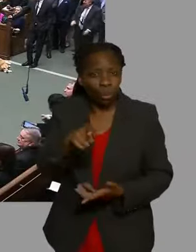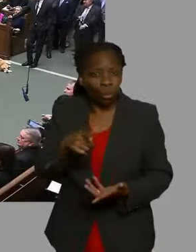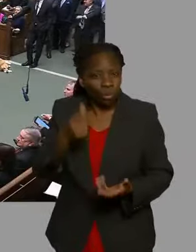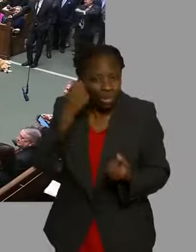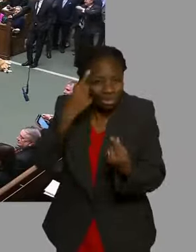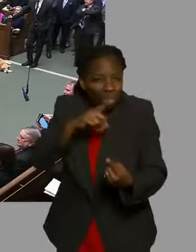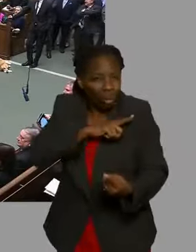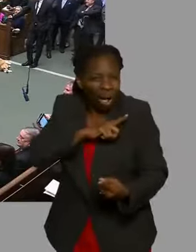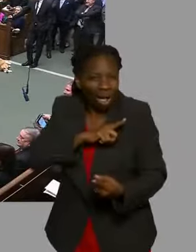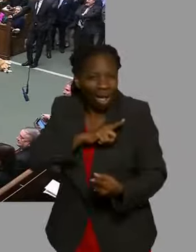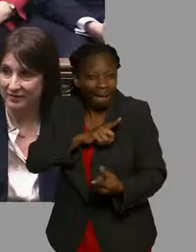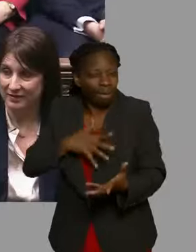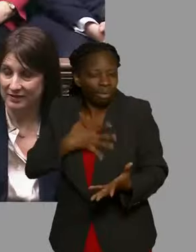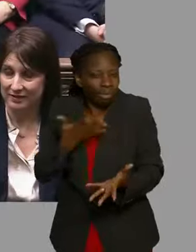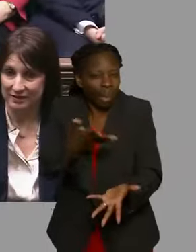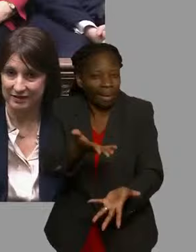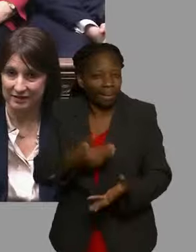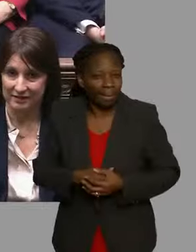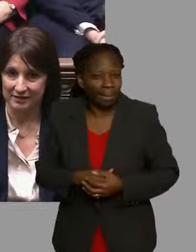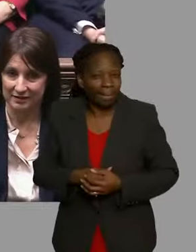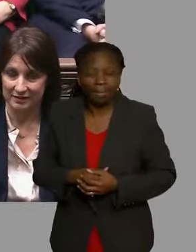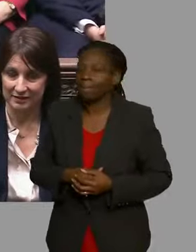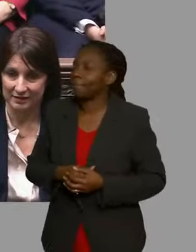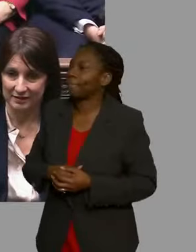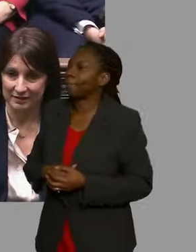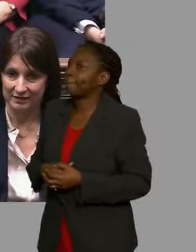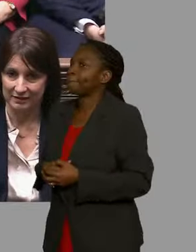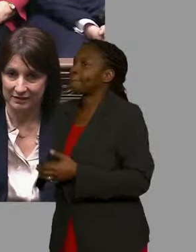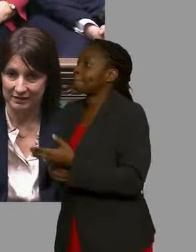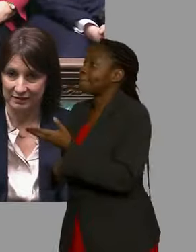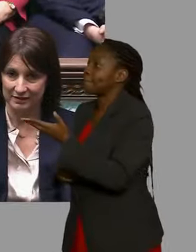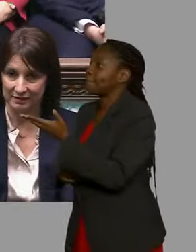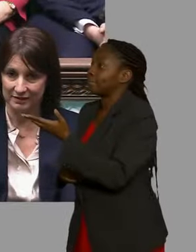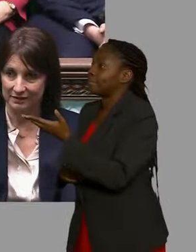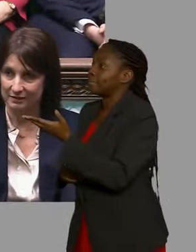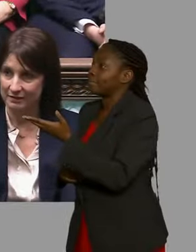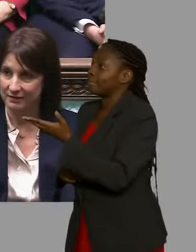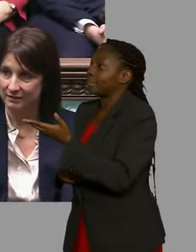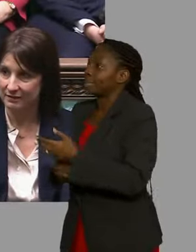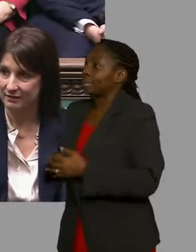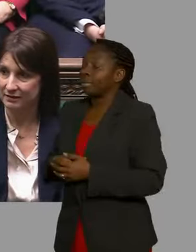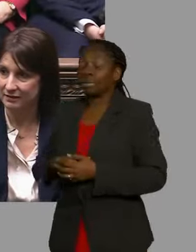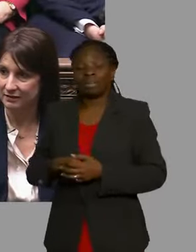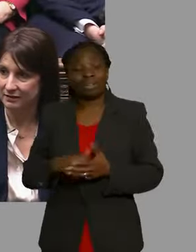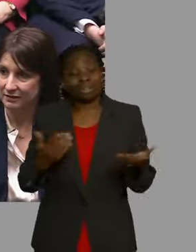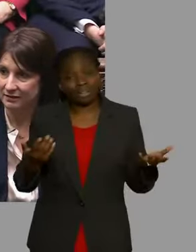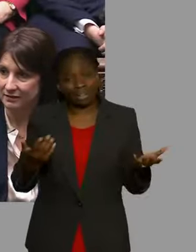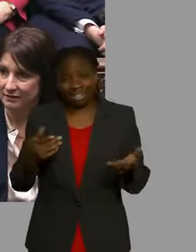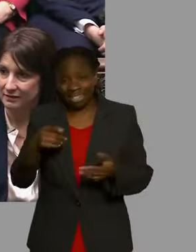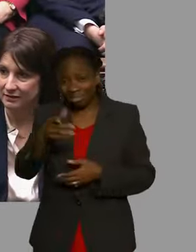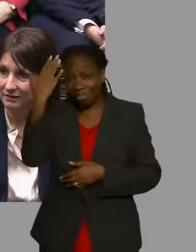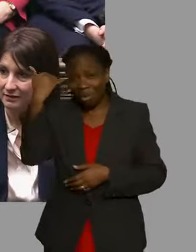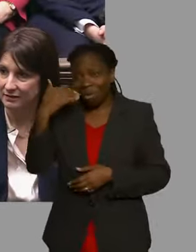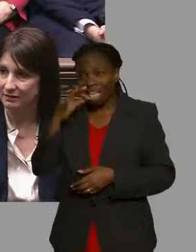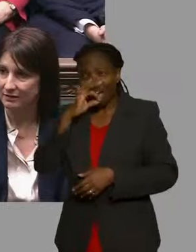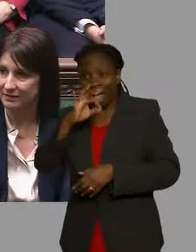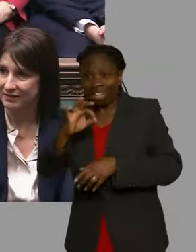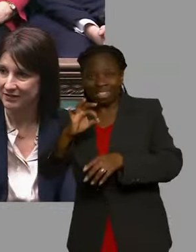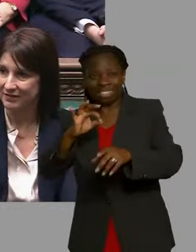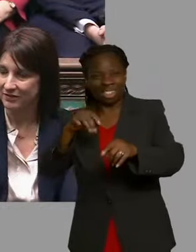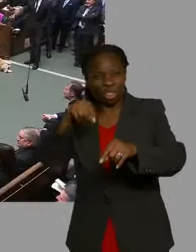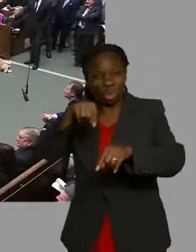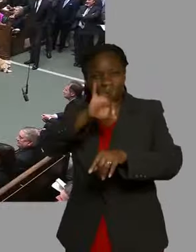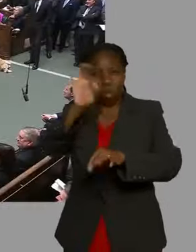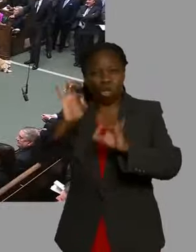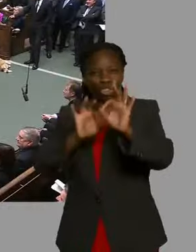They used to ask those questions. They used to ask those questions from this sort of area with very many MPs not so long ago. That